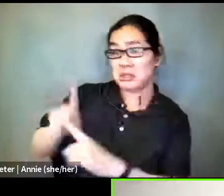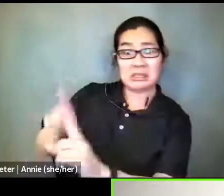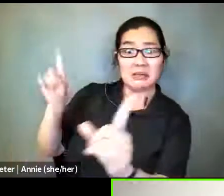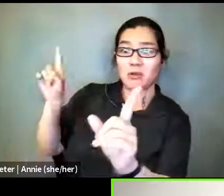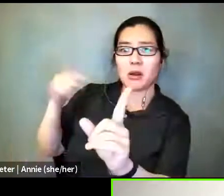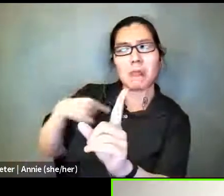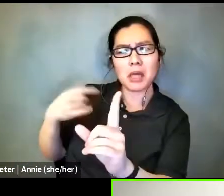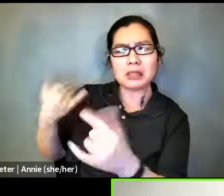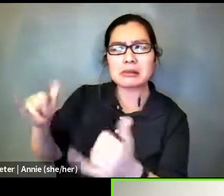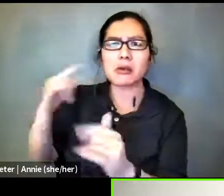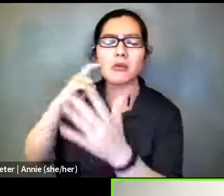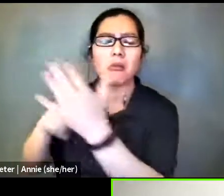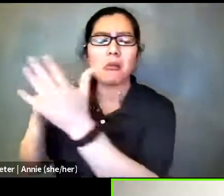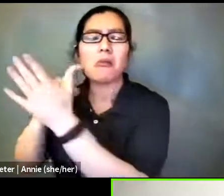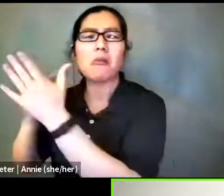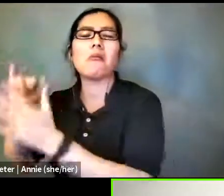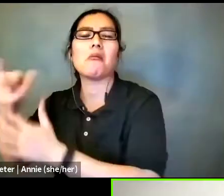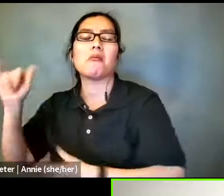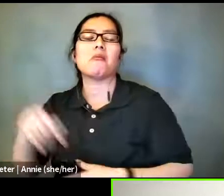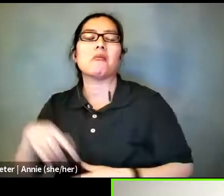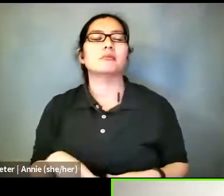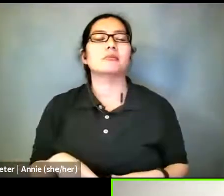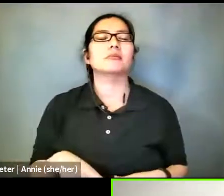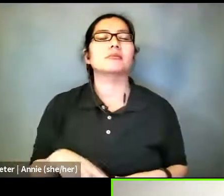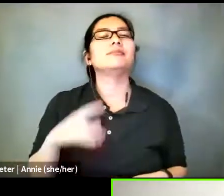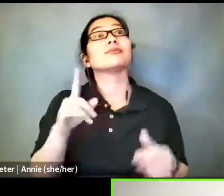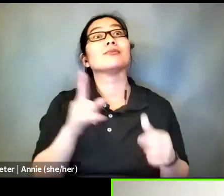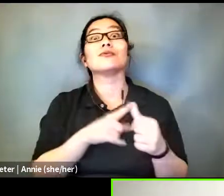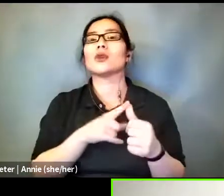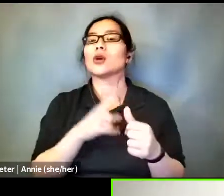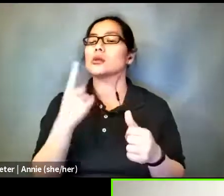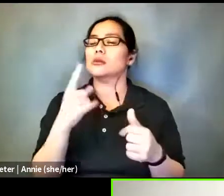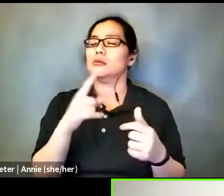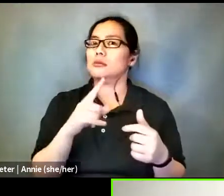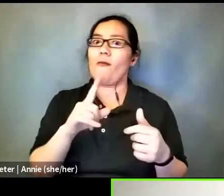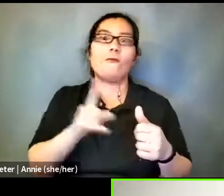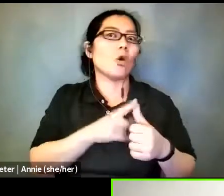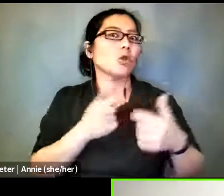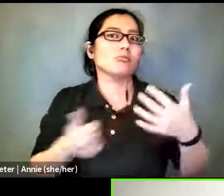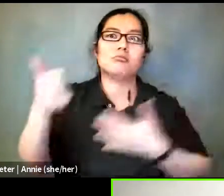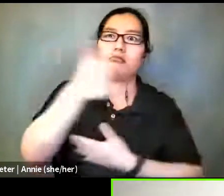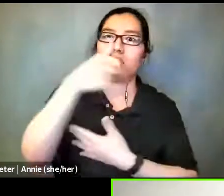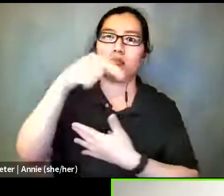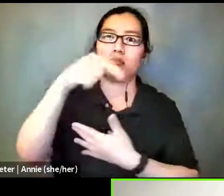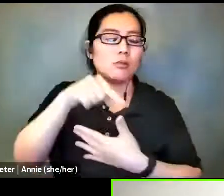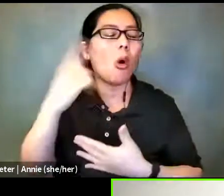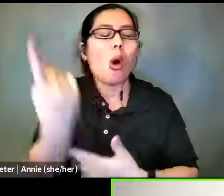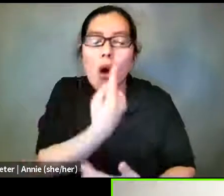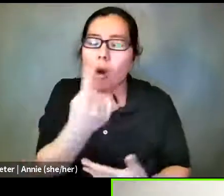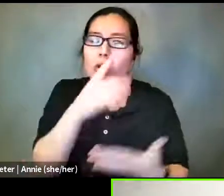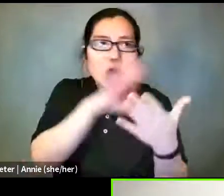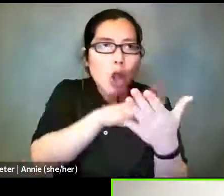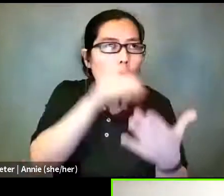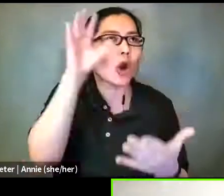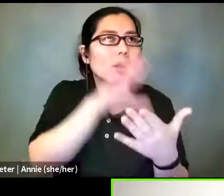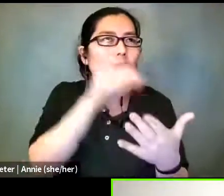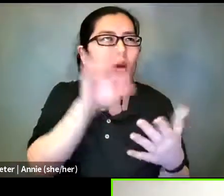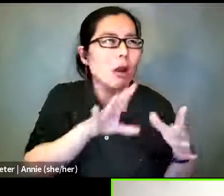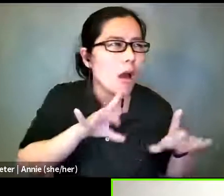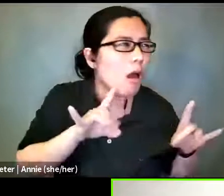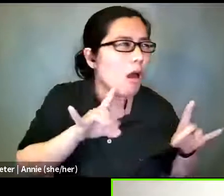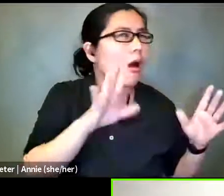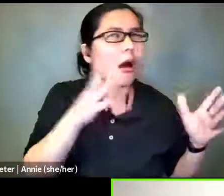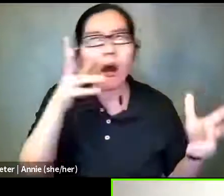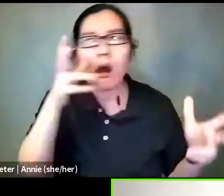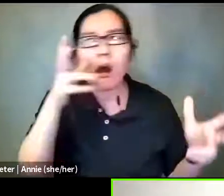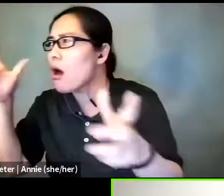well, first of all, I would step back and say that you always have to be learning. You always have to be challenging yourself on what are you missing?